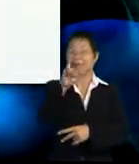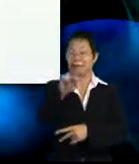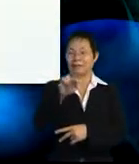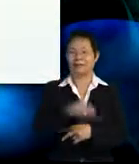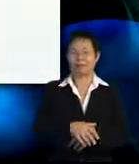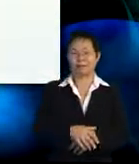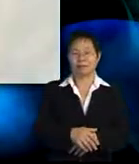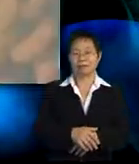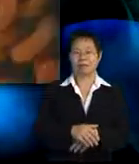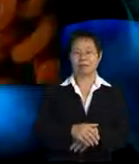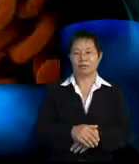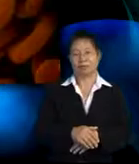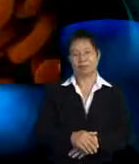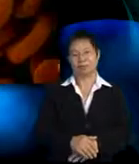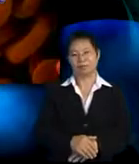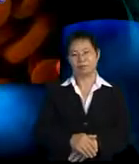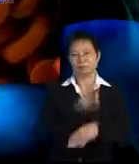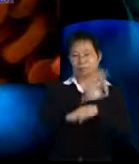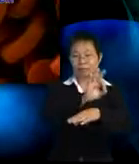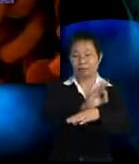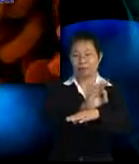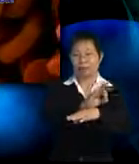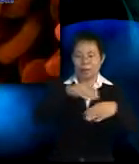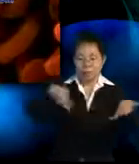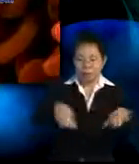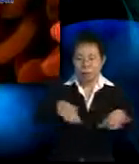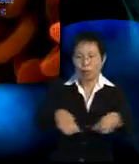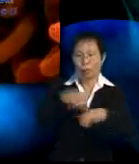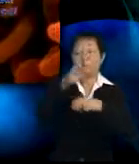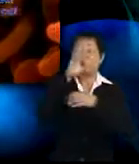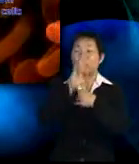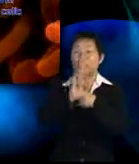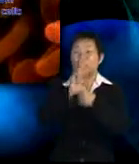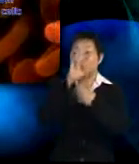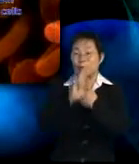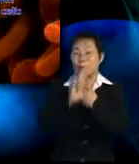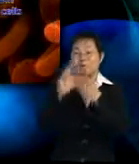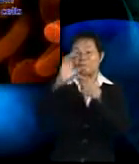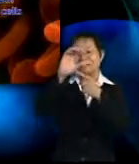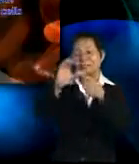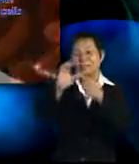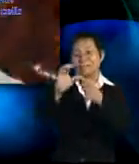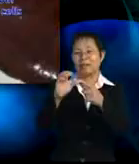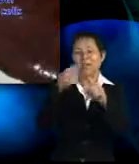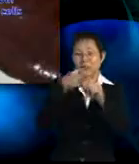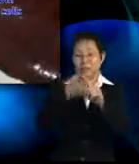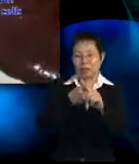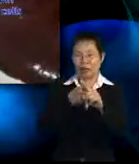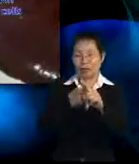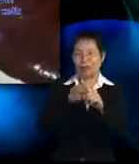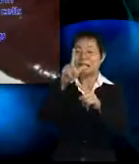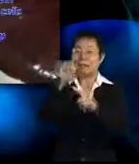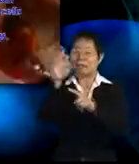Iron, function, builds hemoglobin of red blood cells. Source,